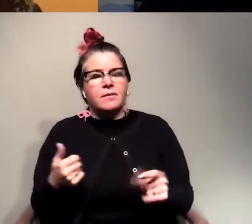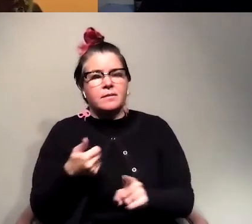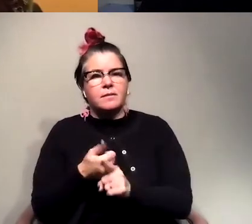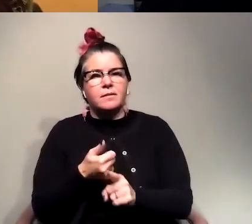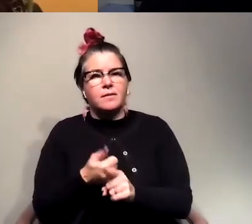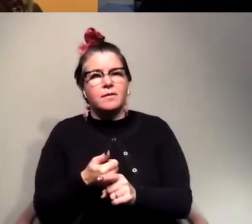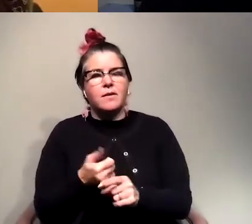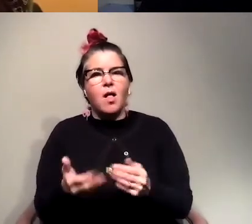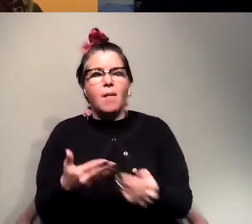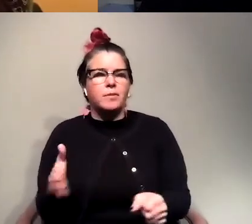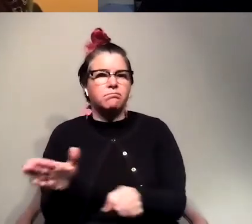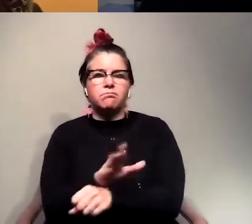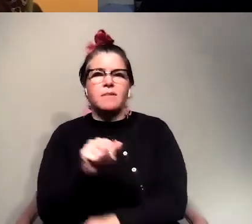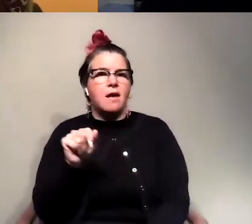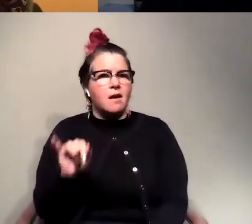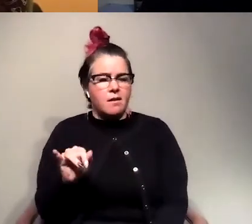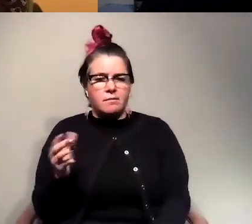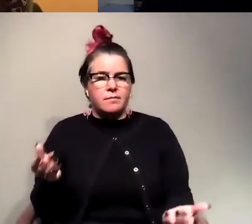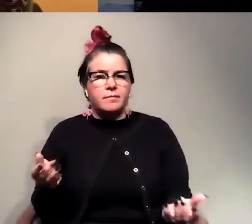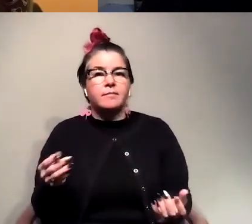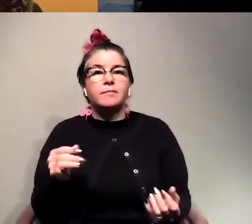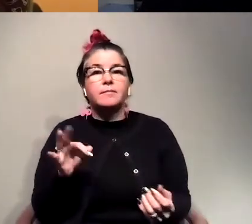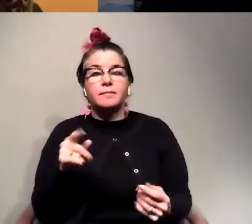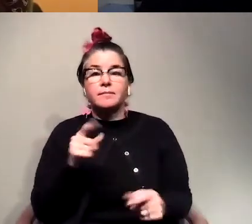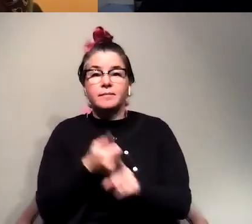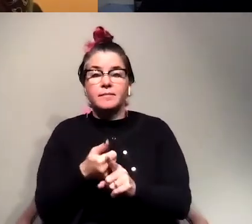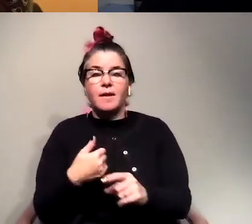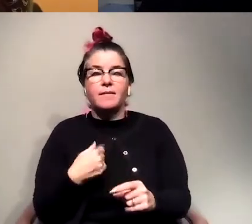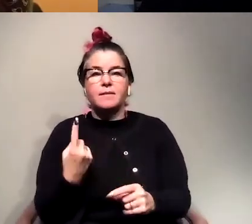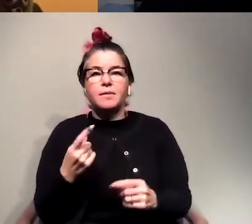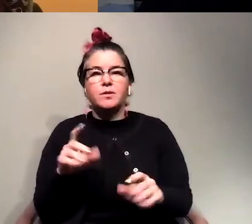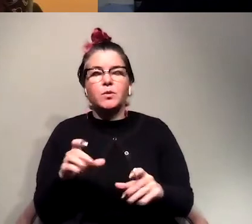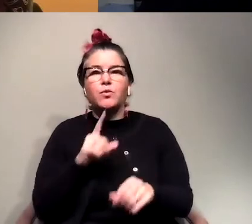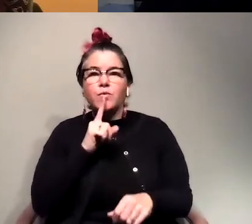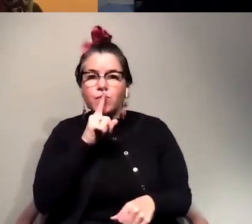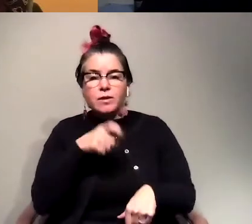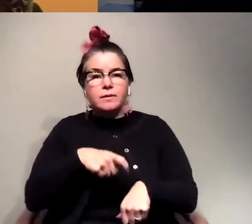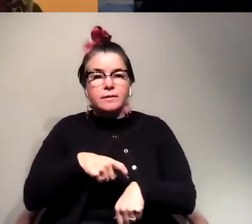almost entirely AI. So if you have something that's doing real-time